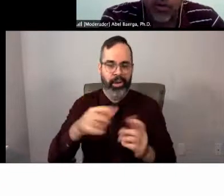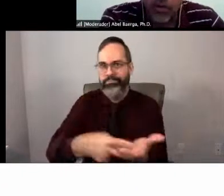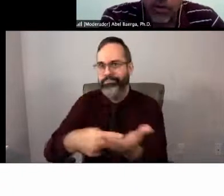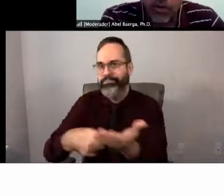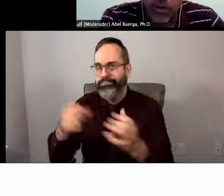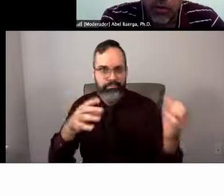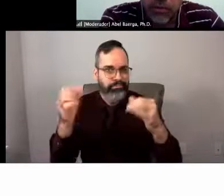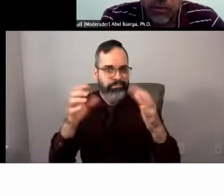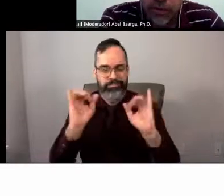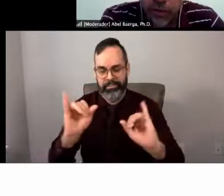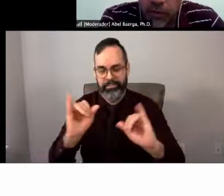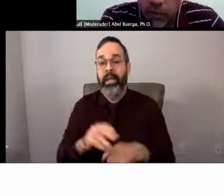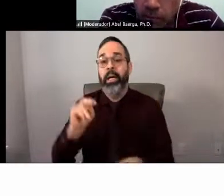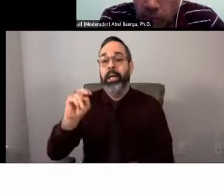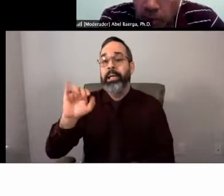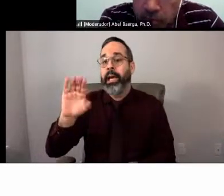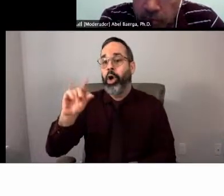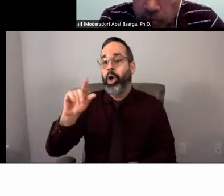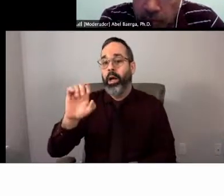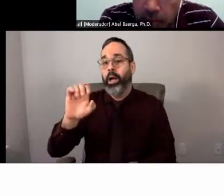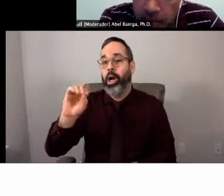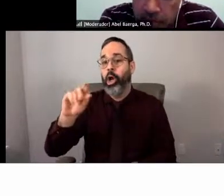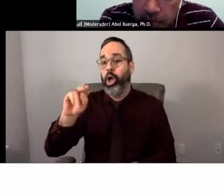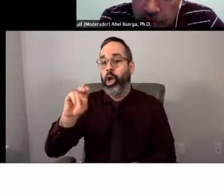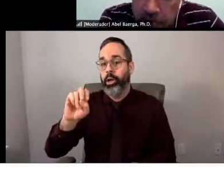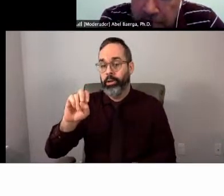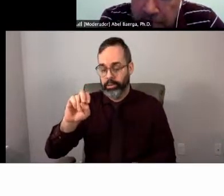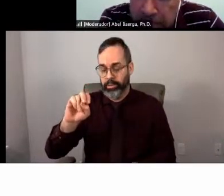Nicole Colon? Yeah.